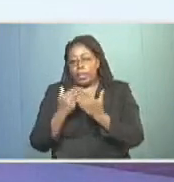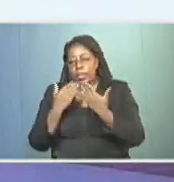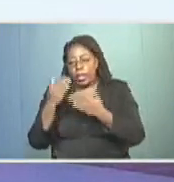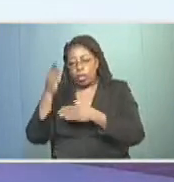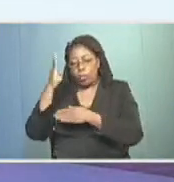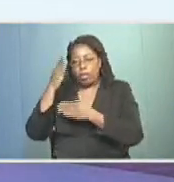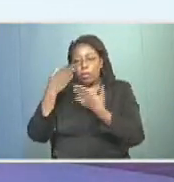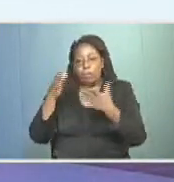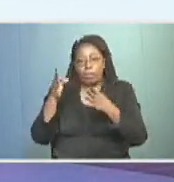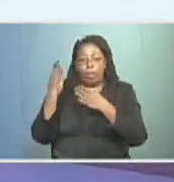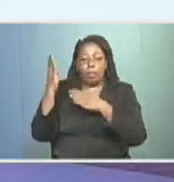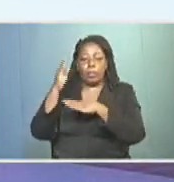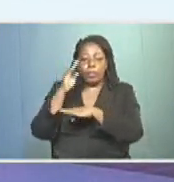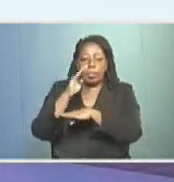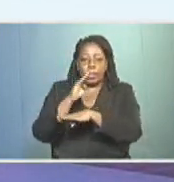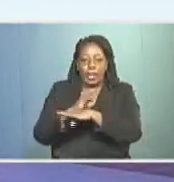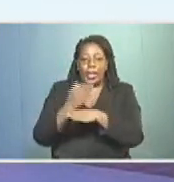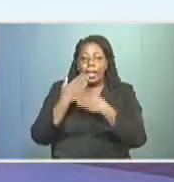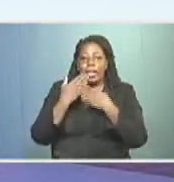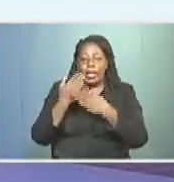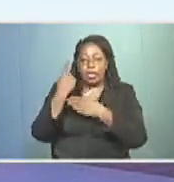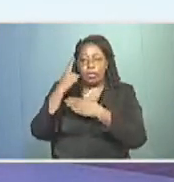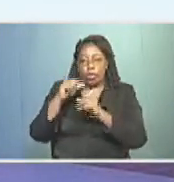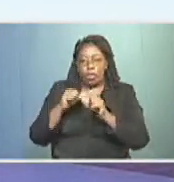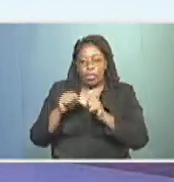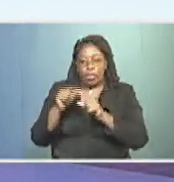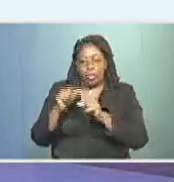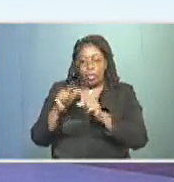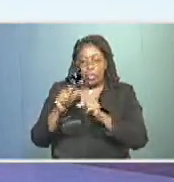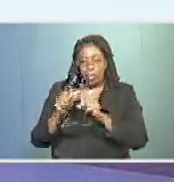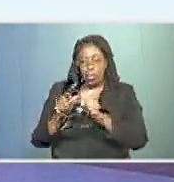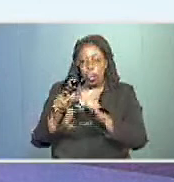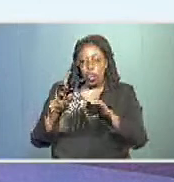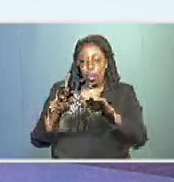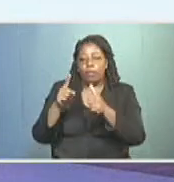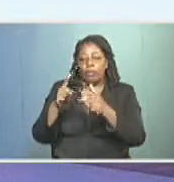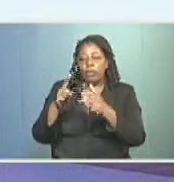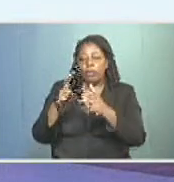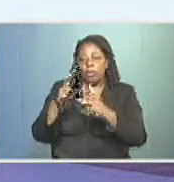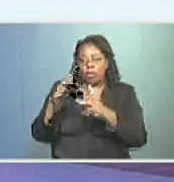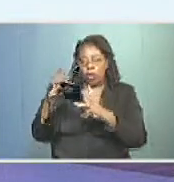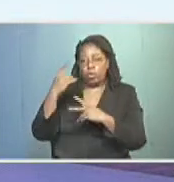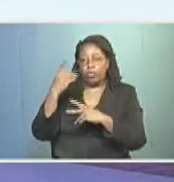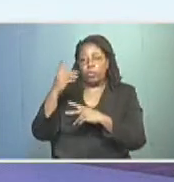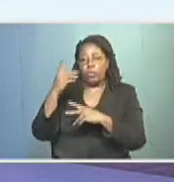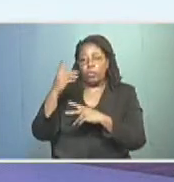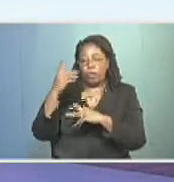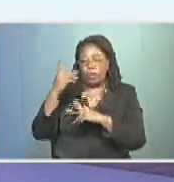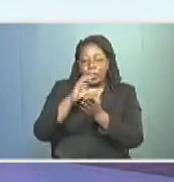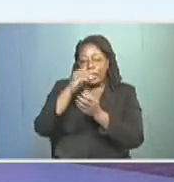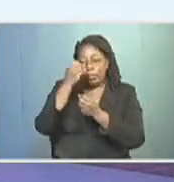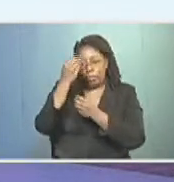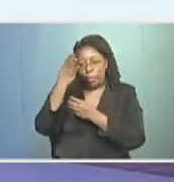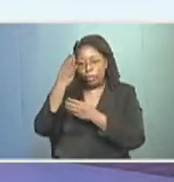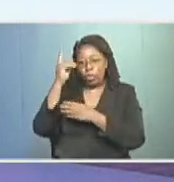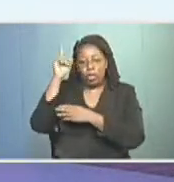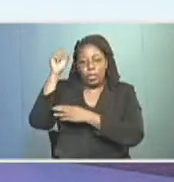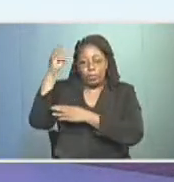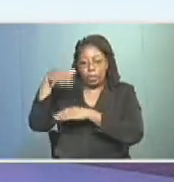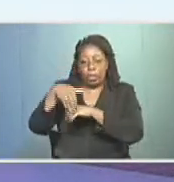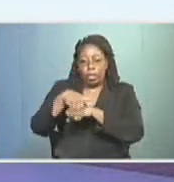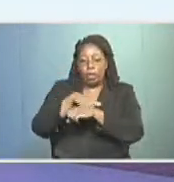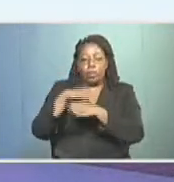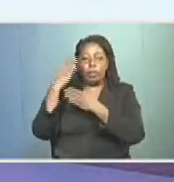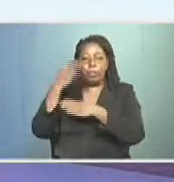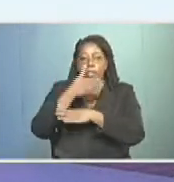Basil. That does it for the Bahamas Tonight. Thank you for continuing to make ZNS your first choice for news and information. Only the Sun covers the